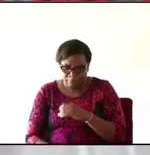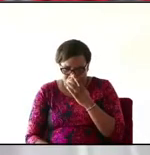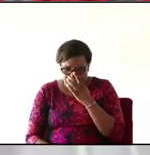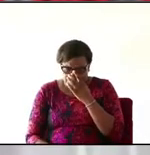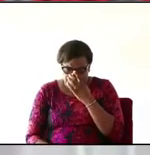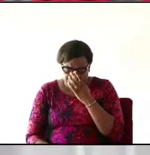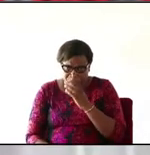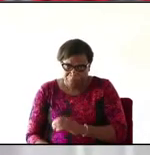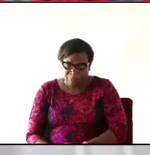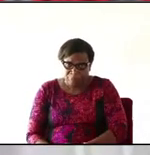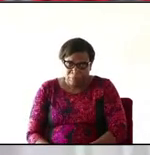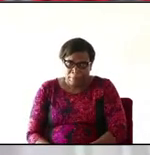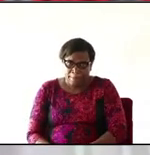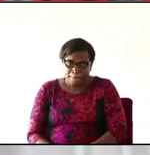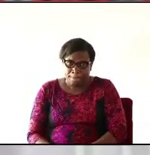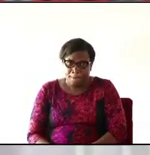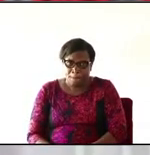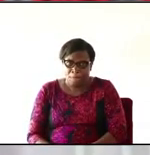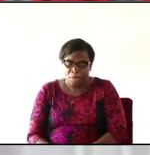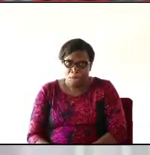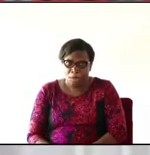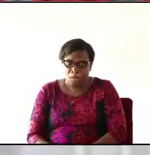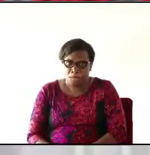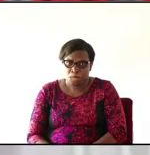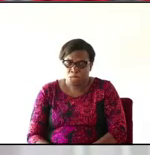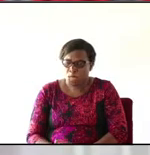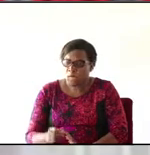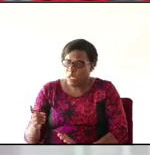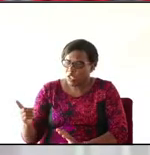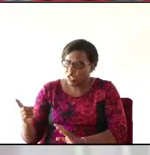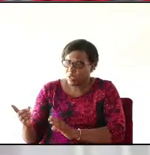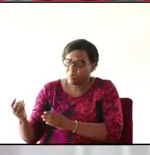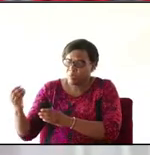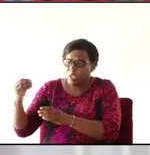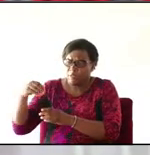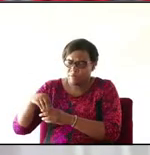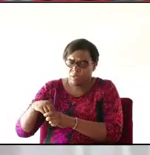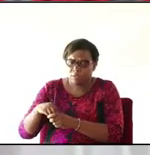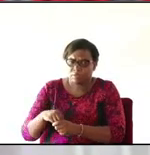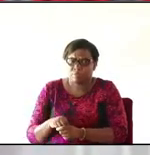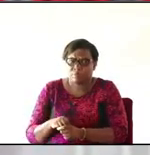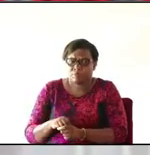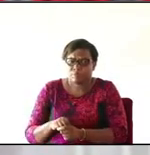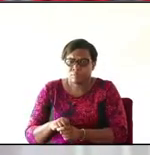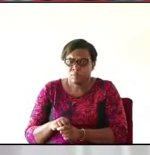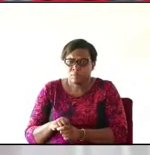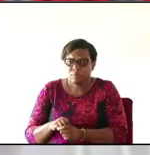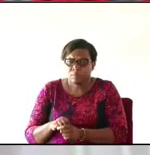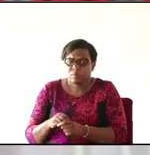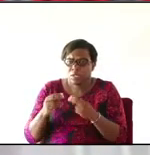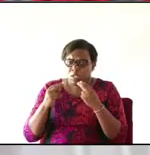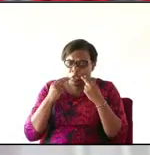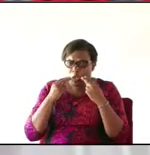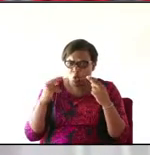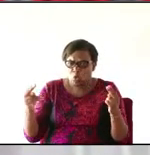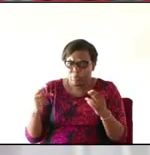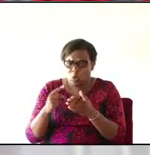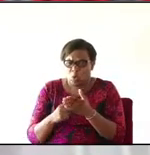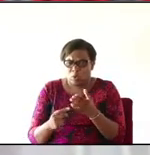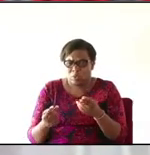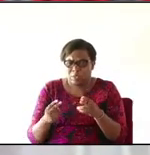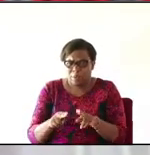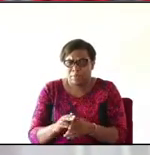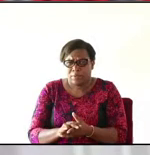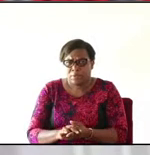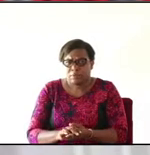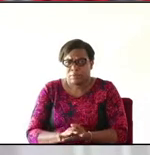As she got involved, and as she got the words, the news about what was happening,